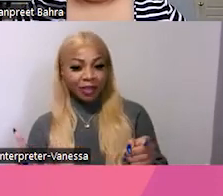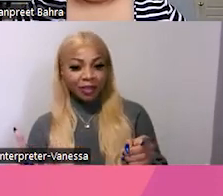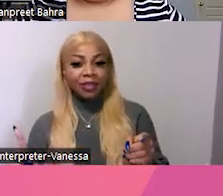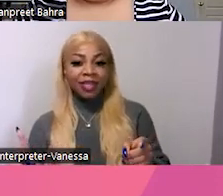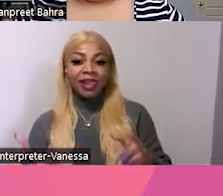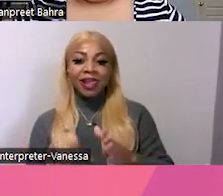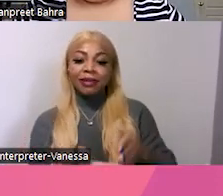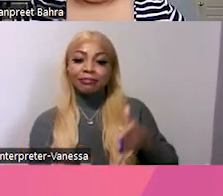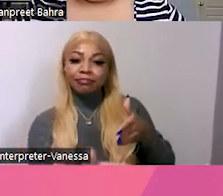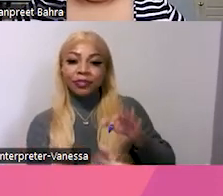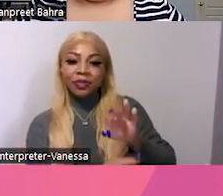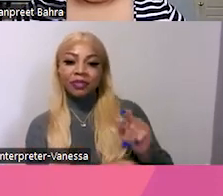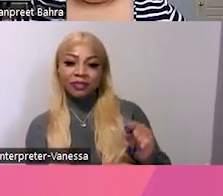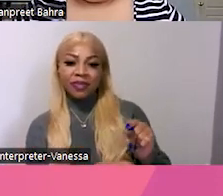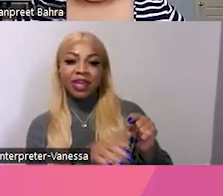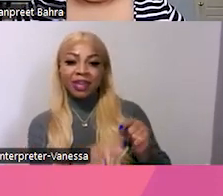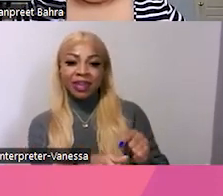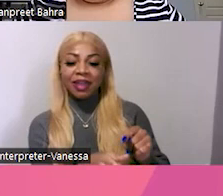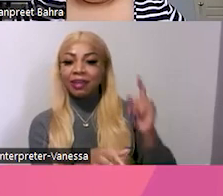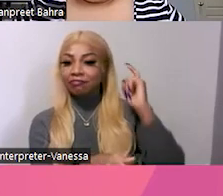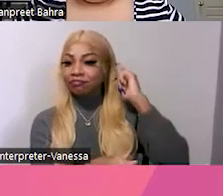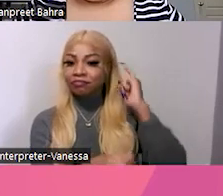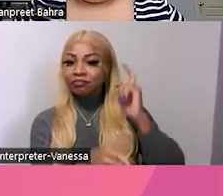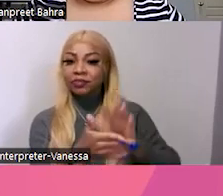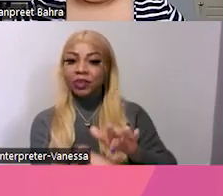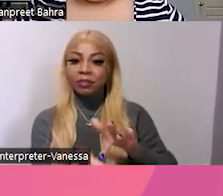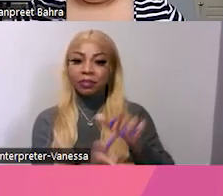anti-fat bias is enacted on fat bodies in a medical setting.